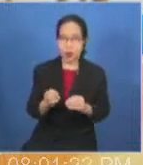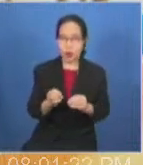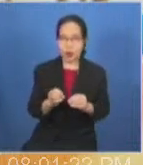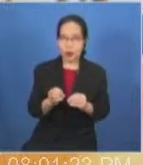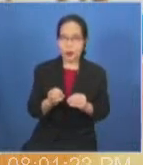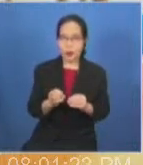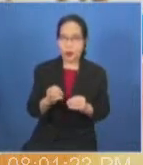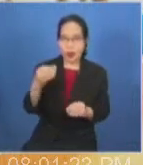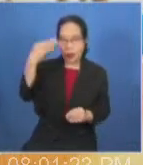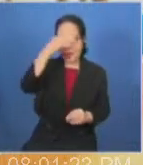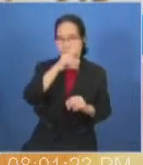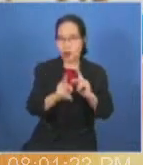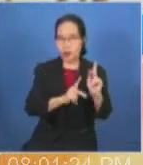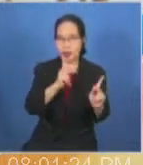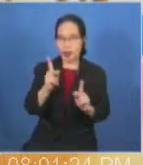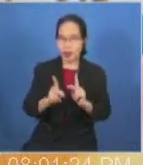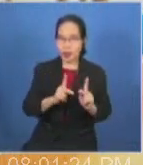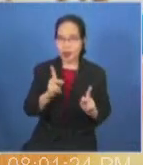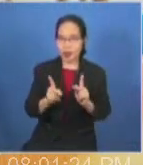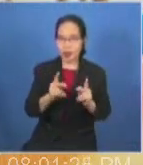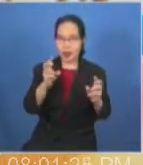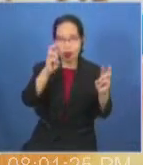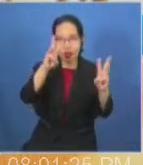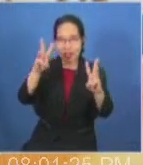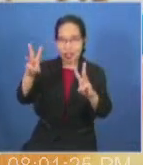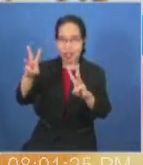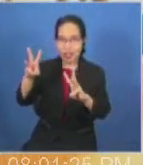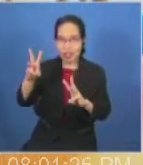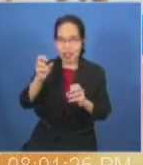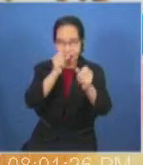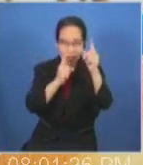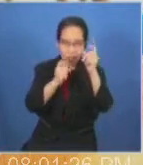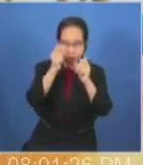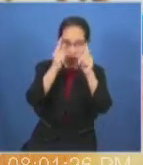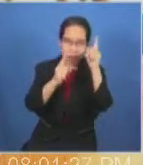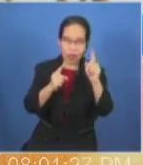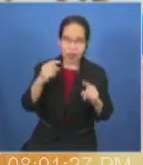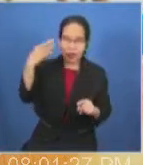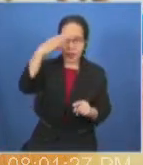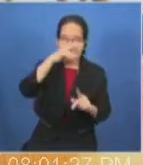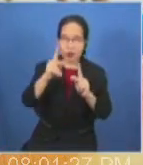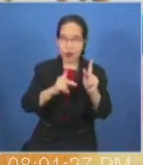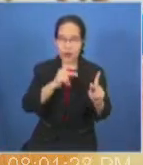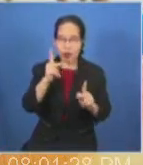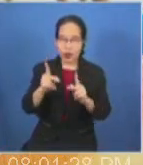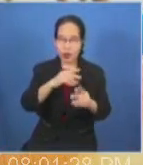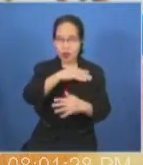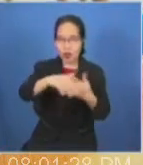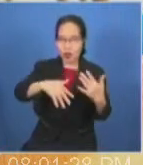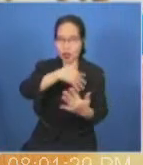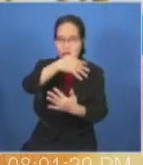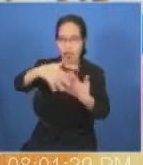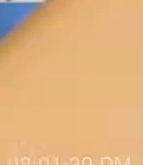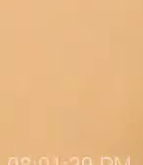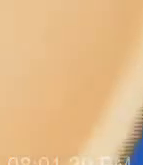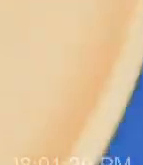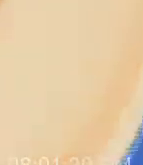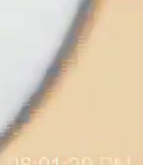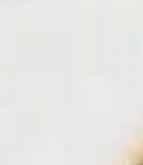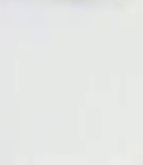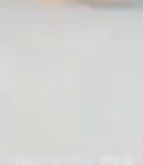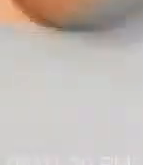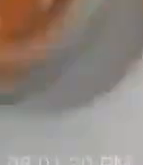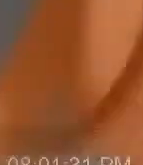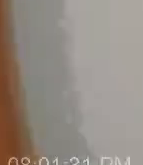And together we are going to do this to help our fellow men. Watch the reaction of our fellow men in